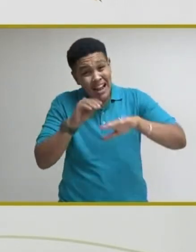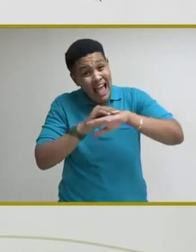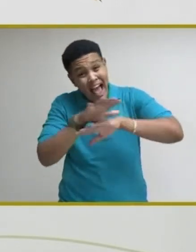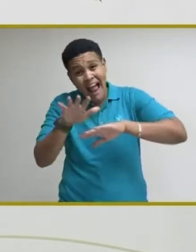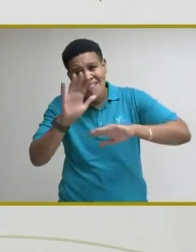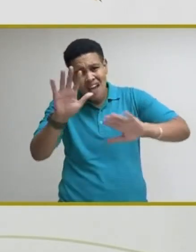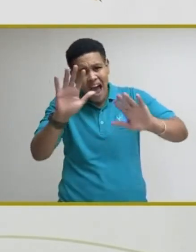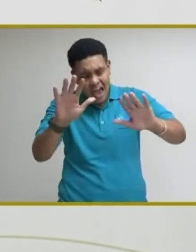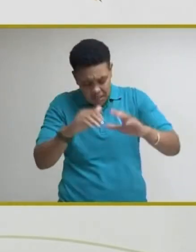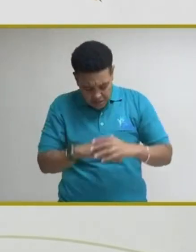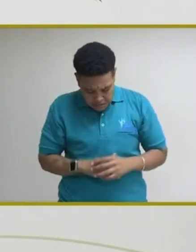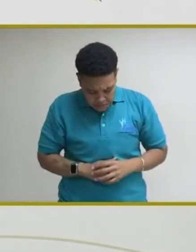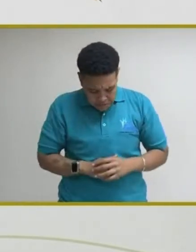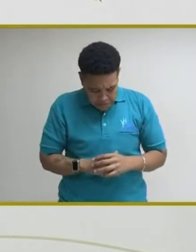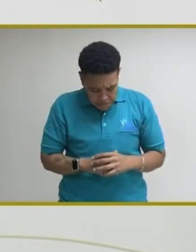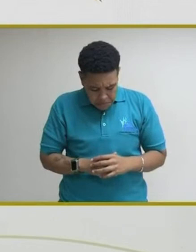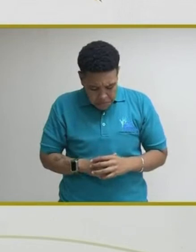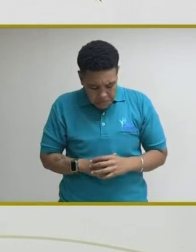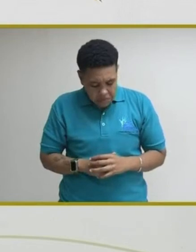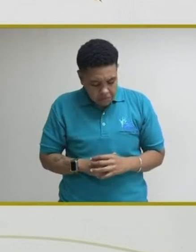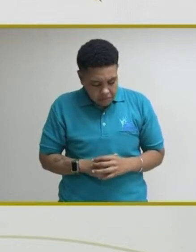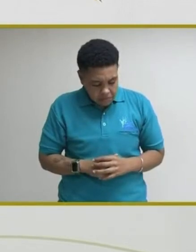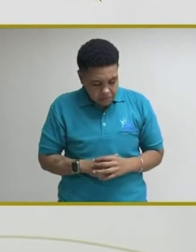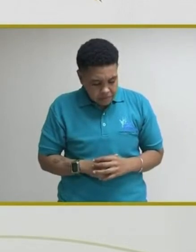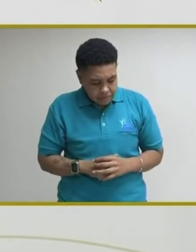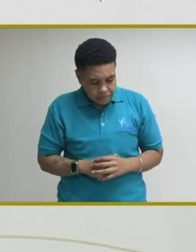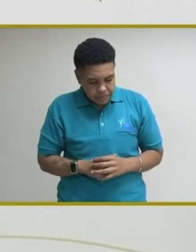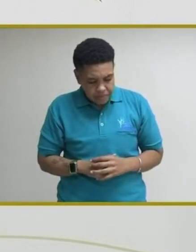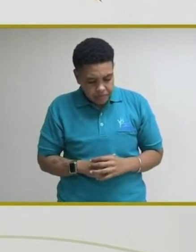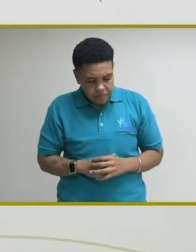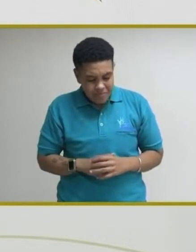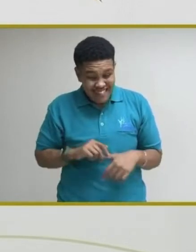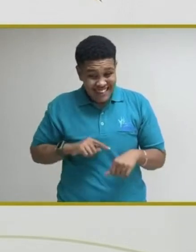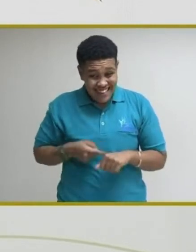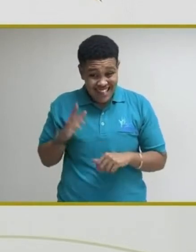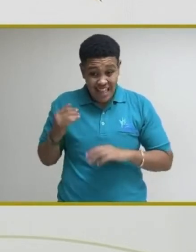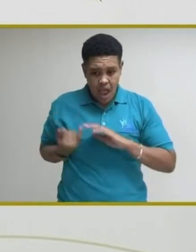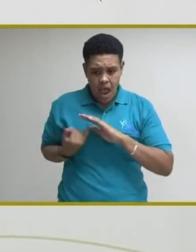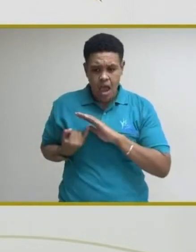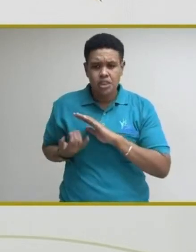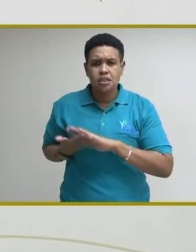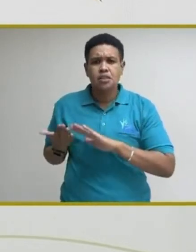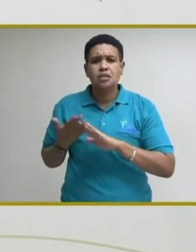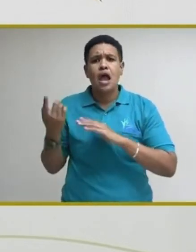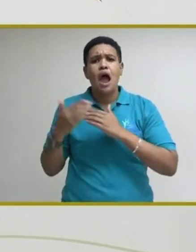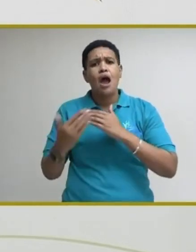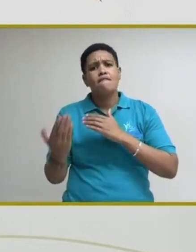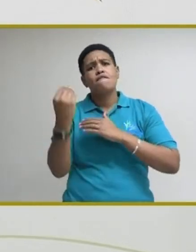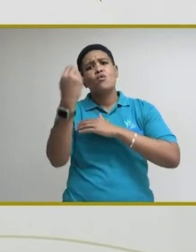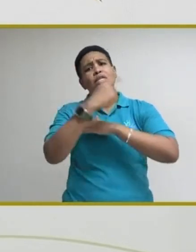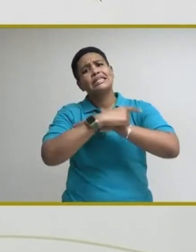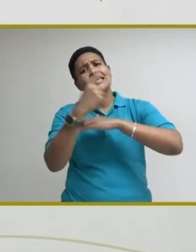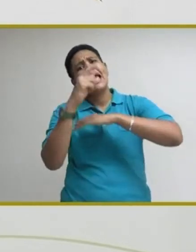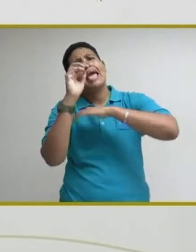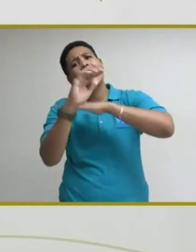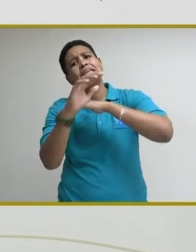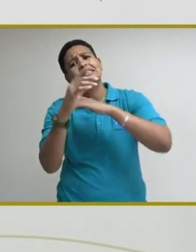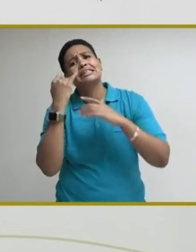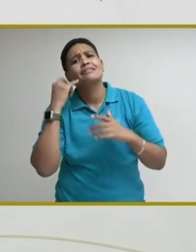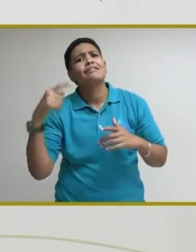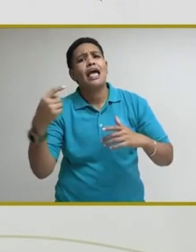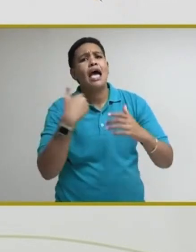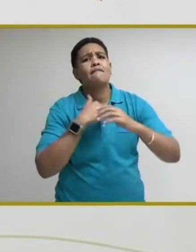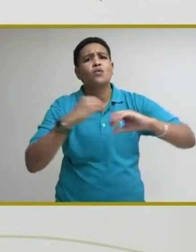advised at the onset of their isolation that after 14 days, if they have